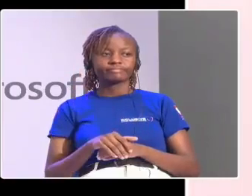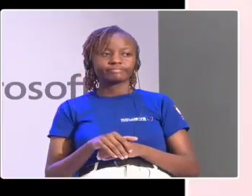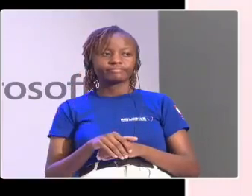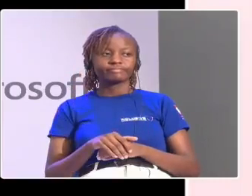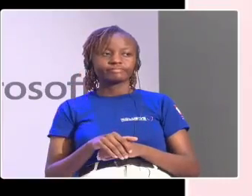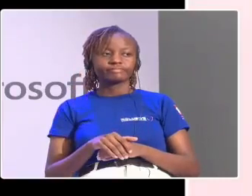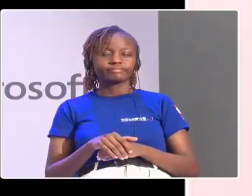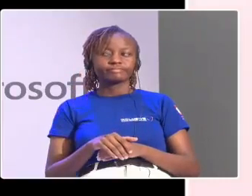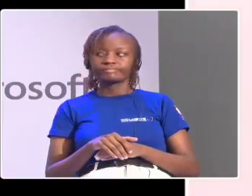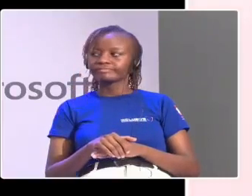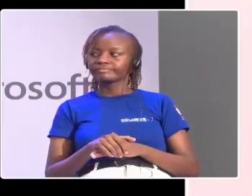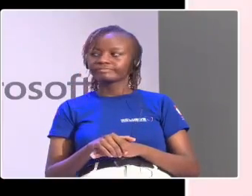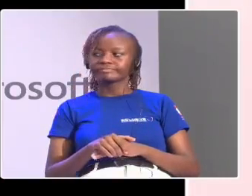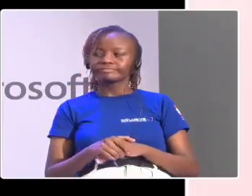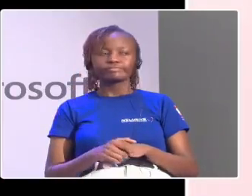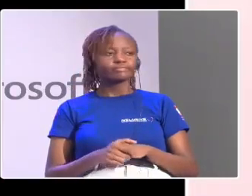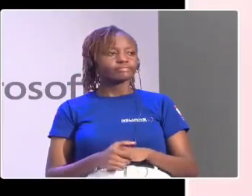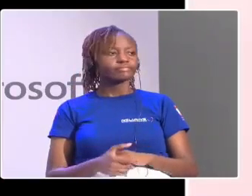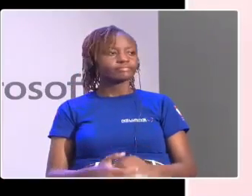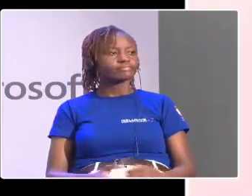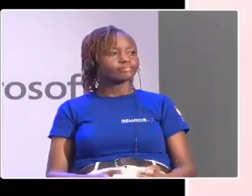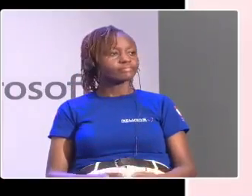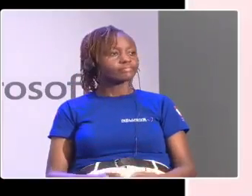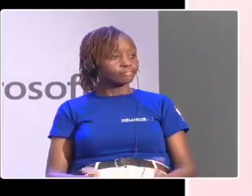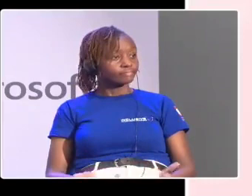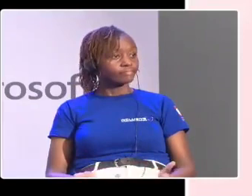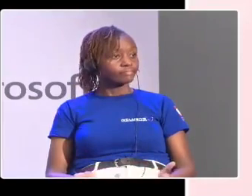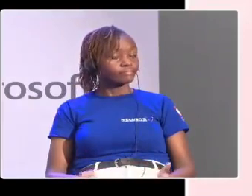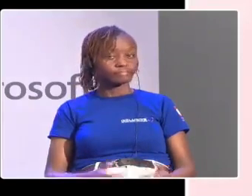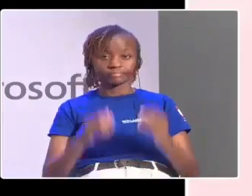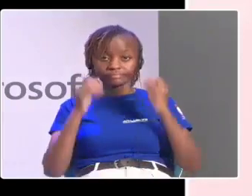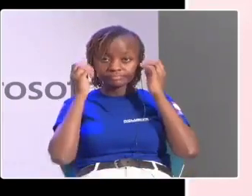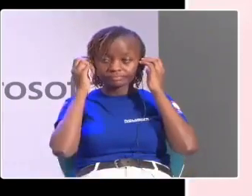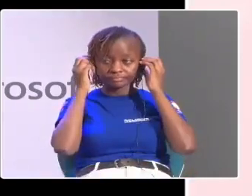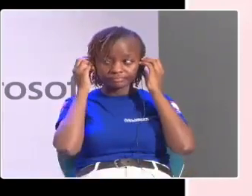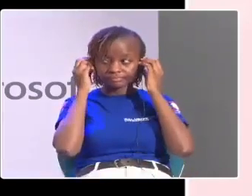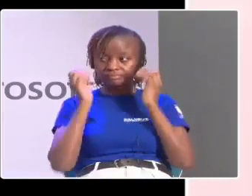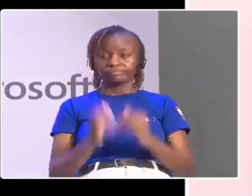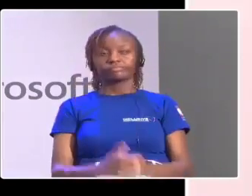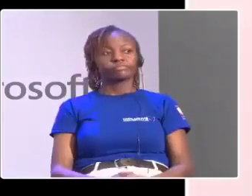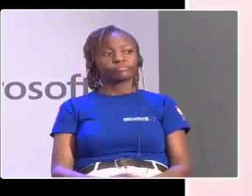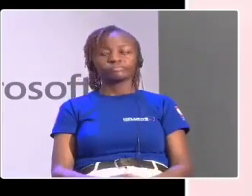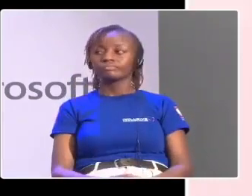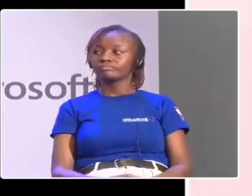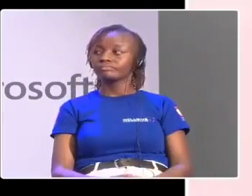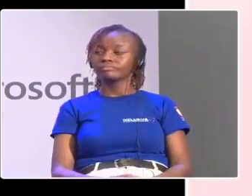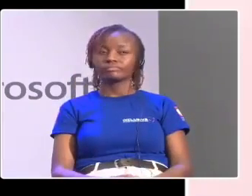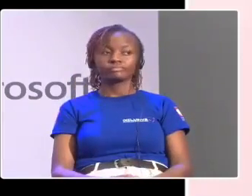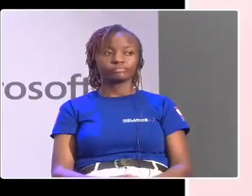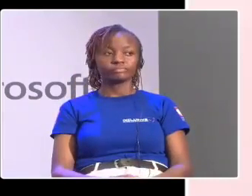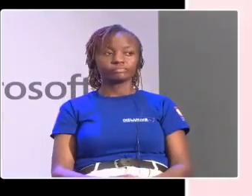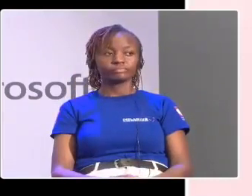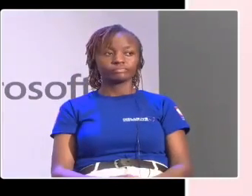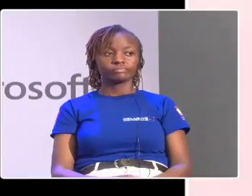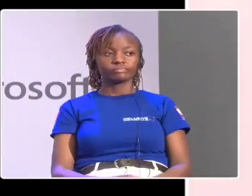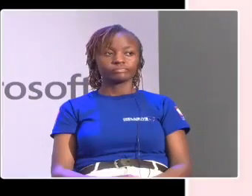From out of the panelists, I think I have captured, you cannot work alone. That is what I